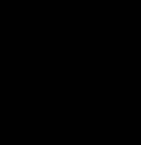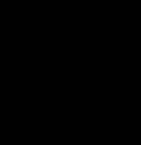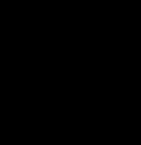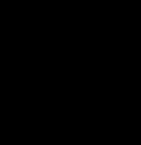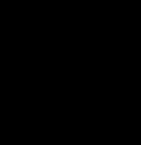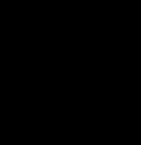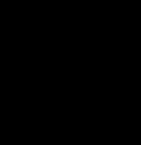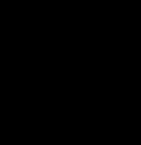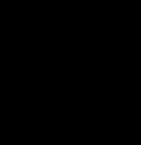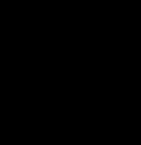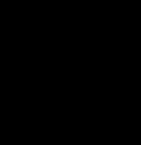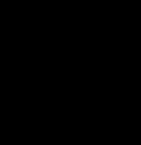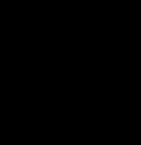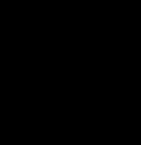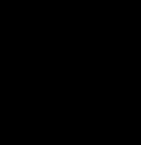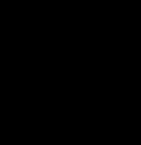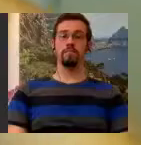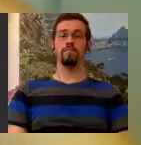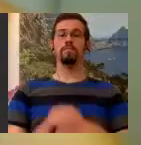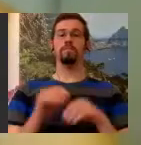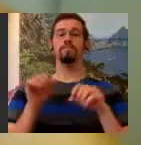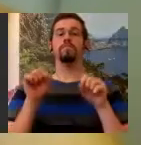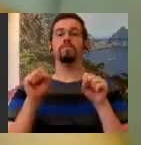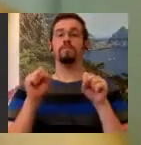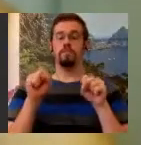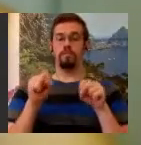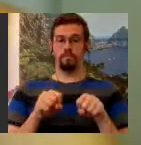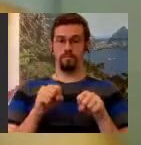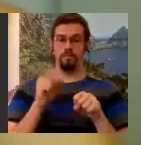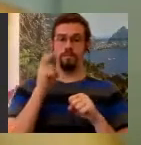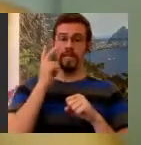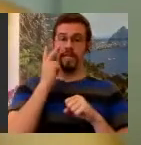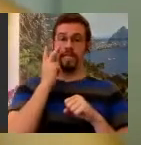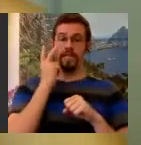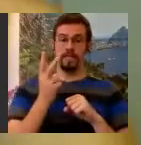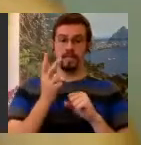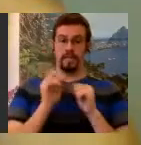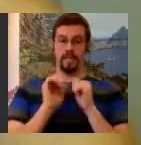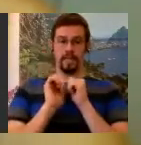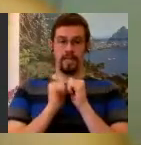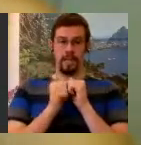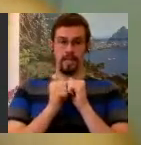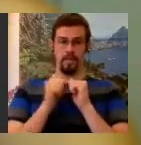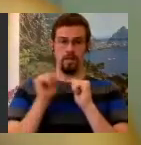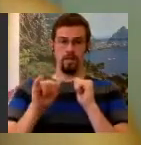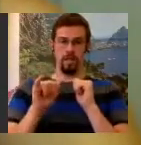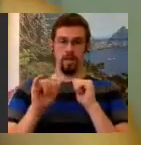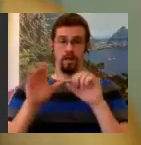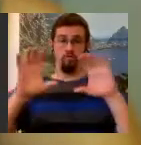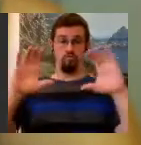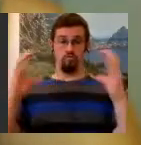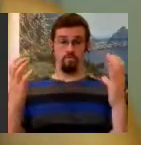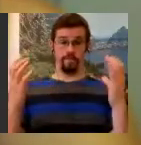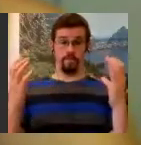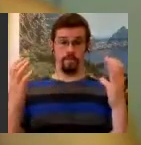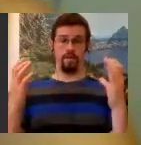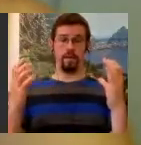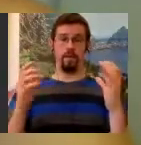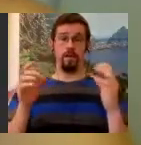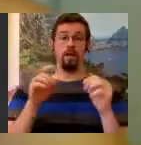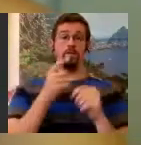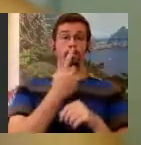Okay, and you can see here how the set of glyphs is reduced from one choice